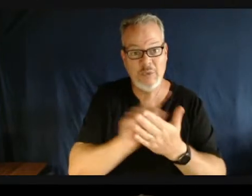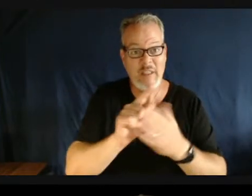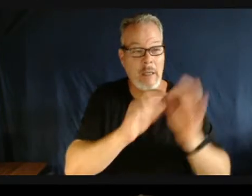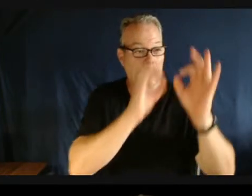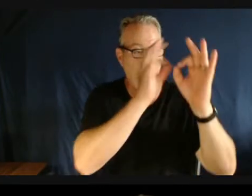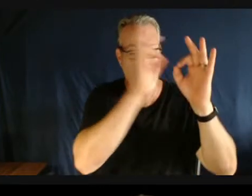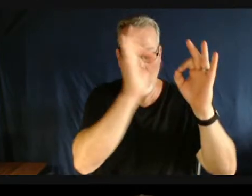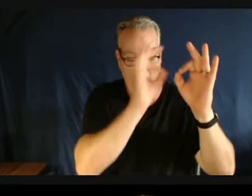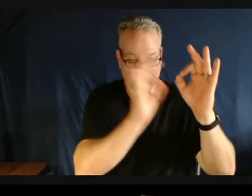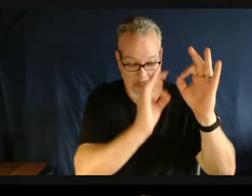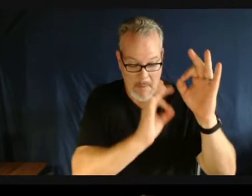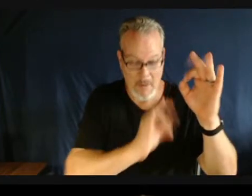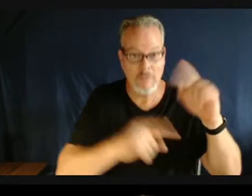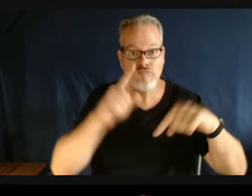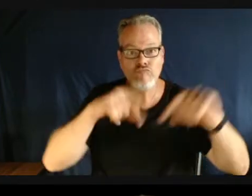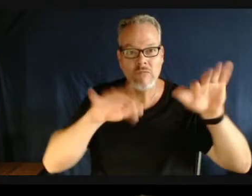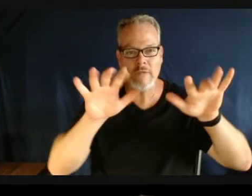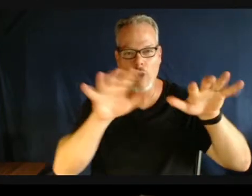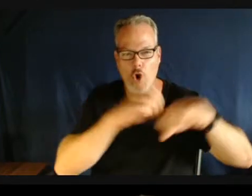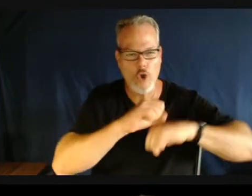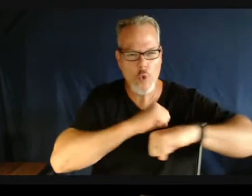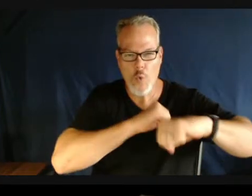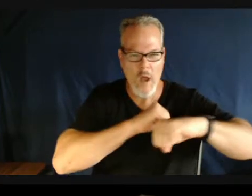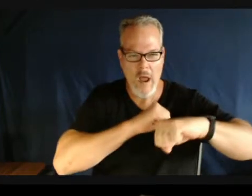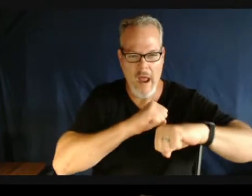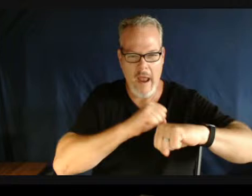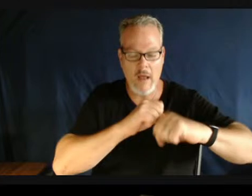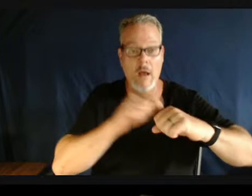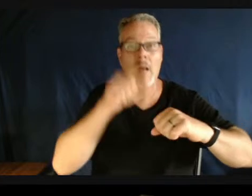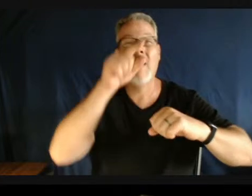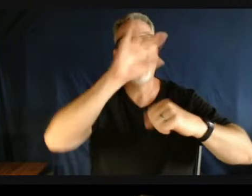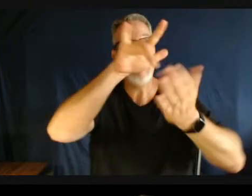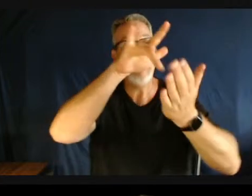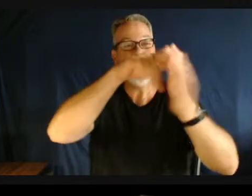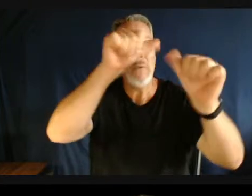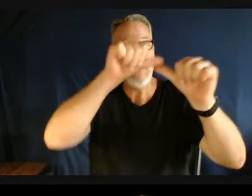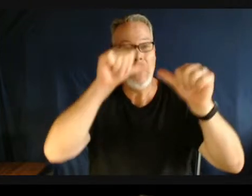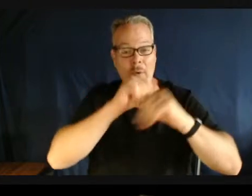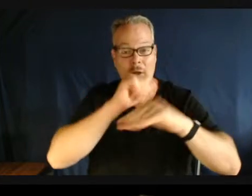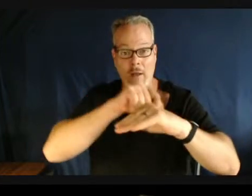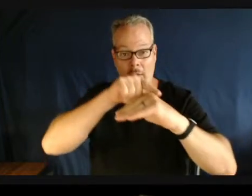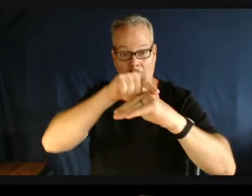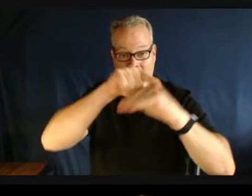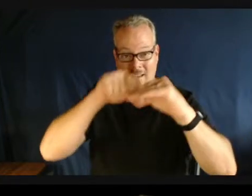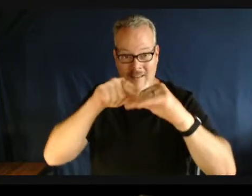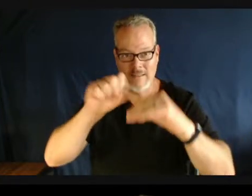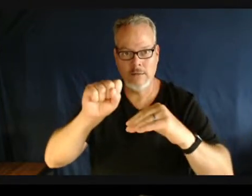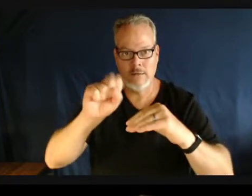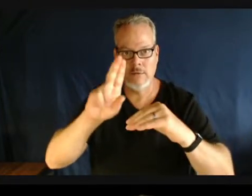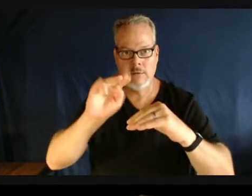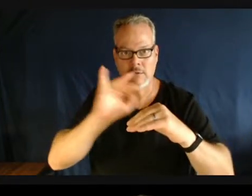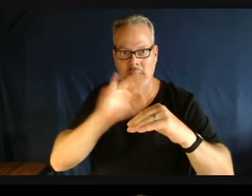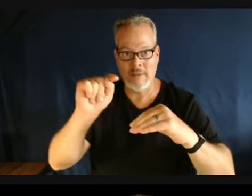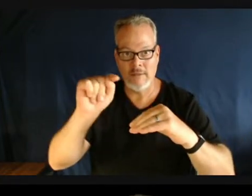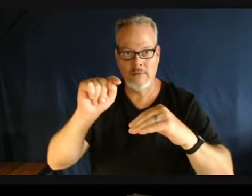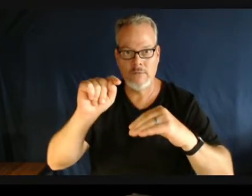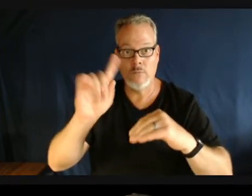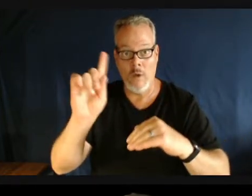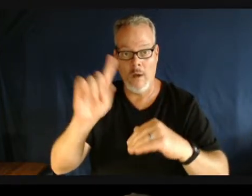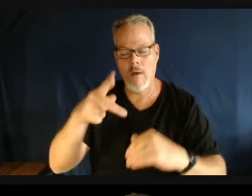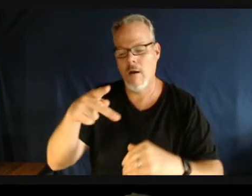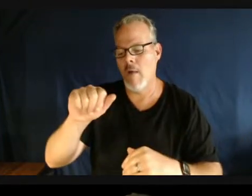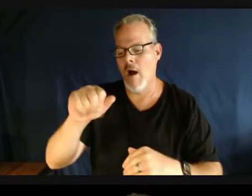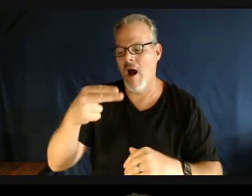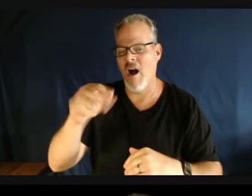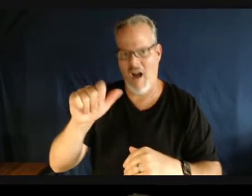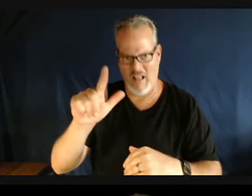low-level activity in the south flank and some small events around the summit and Pahala, but not in the same numbers or